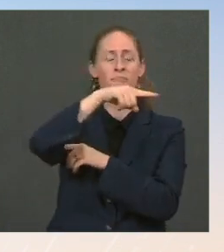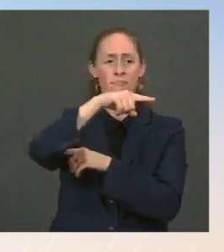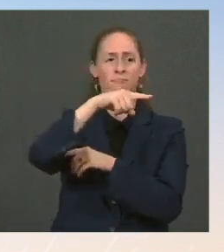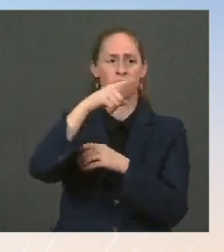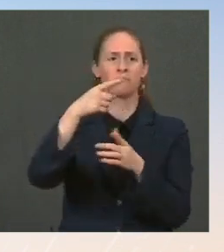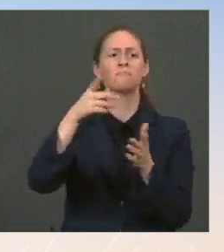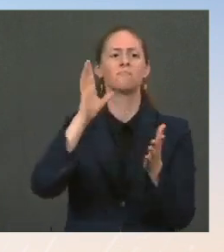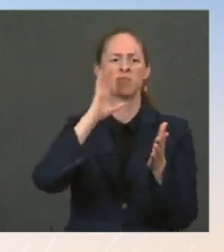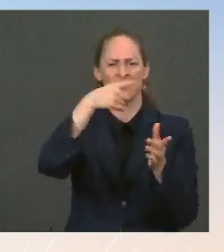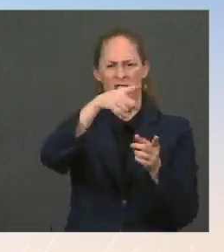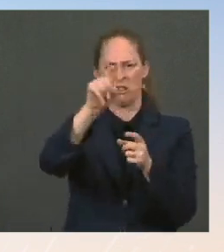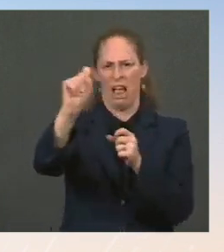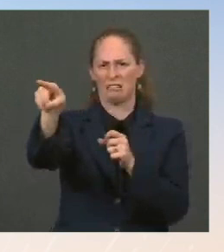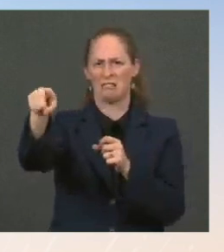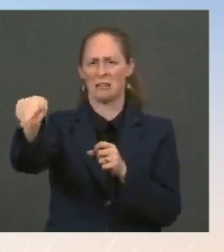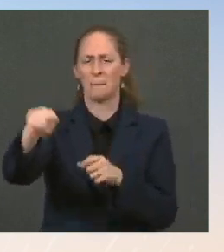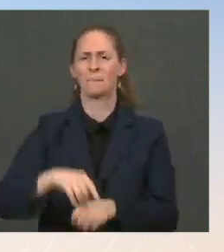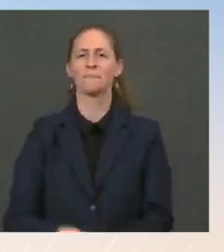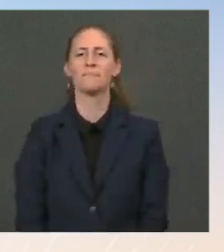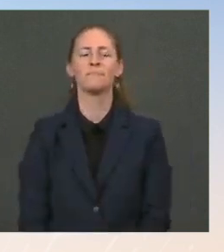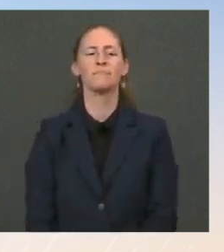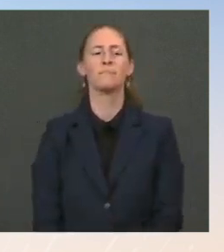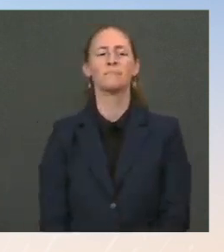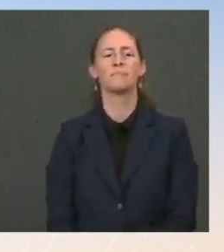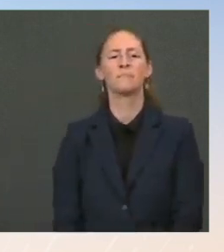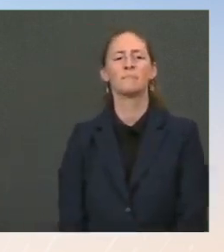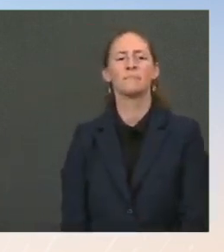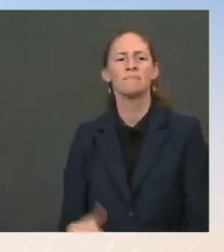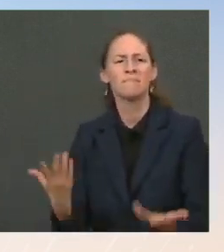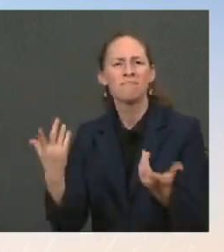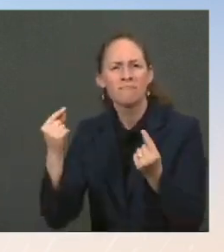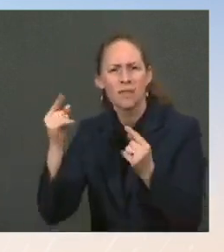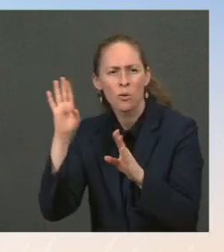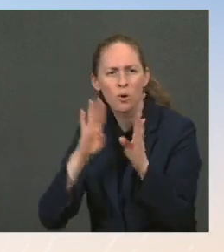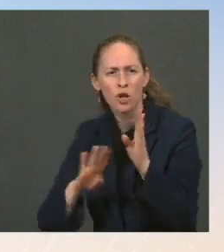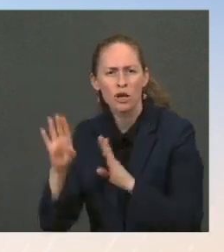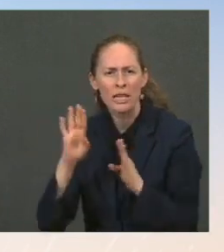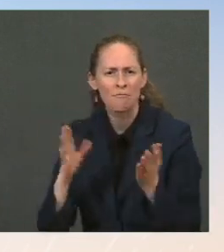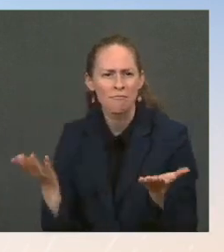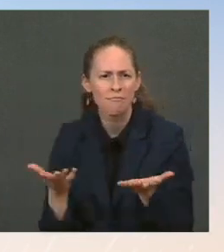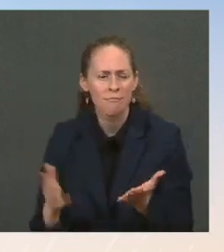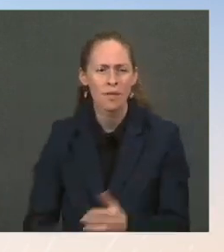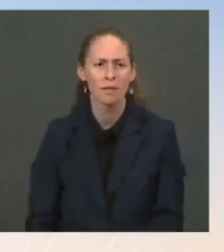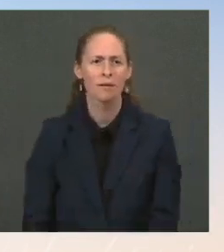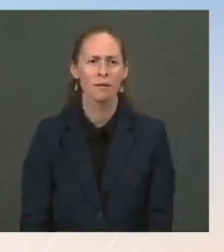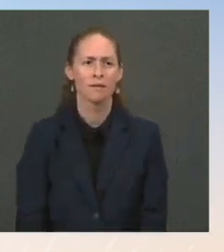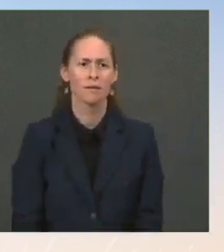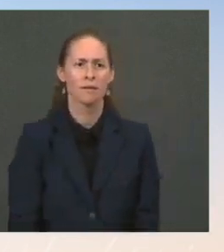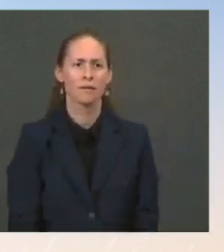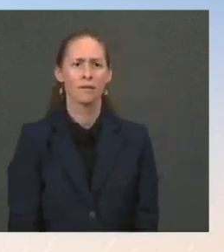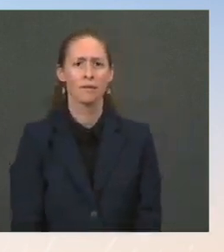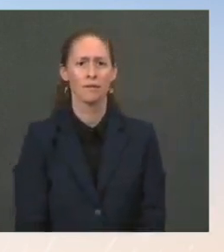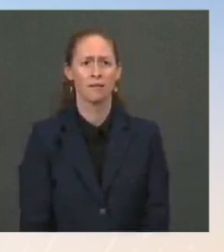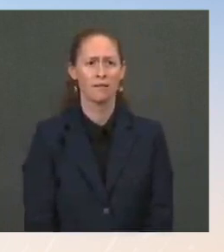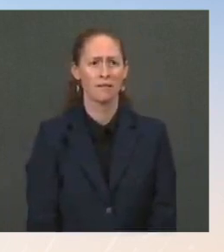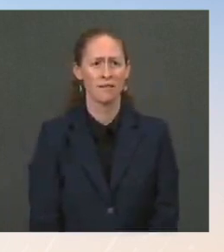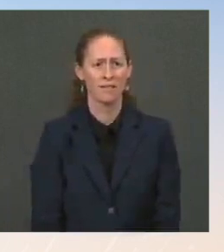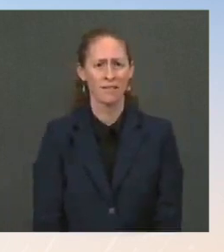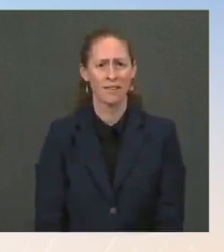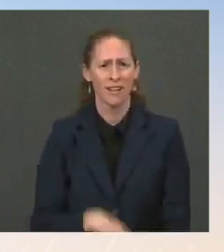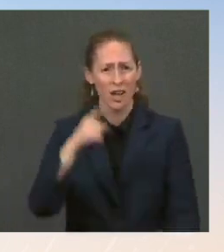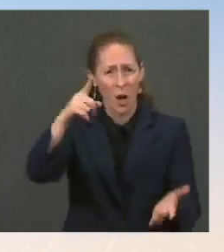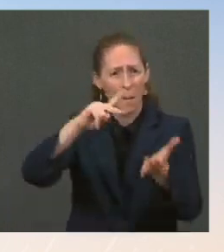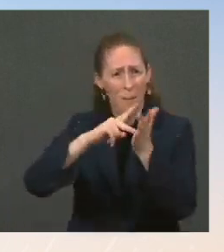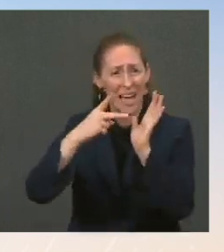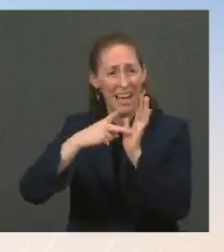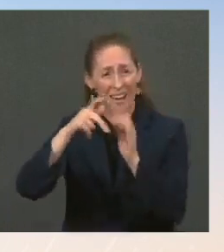ethicists said they were worried about. What is specifically? The fact that the president's son... That he reportedly attended an event? Well, the president's son would be selling artwork